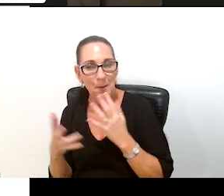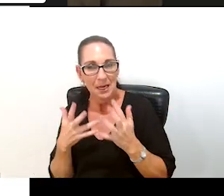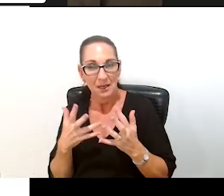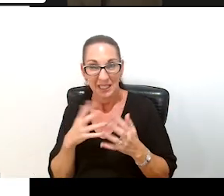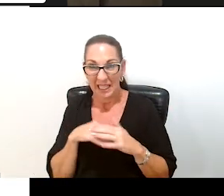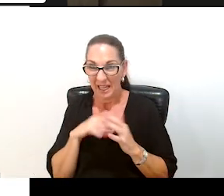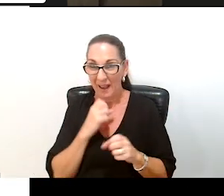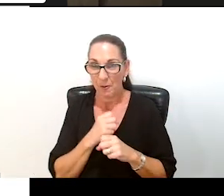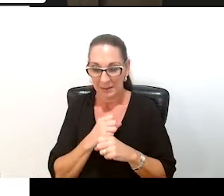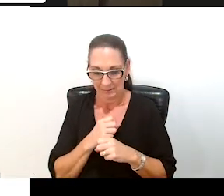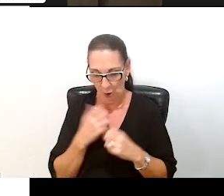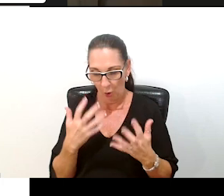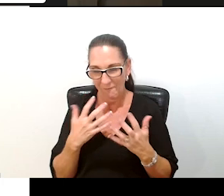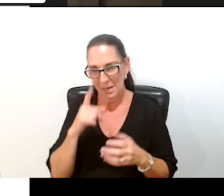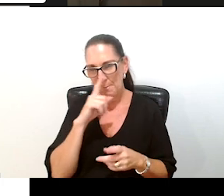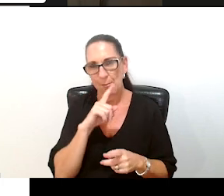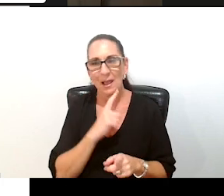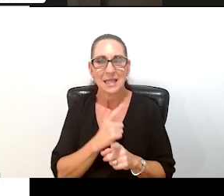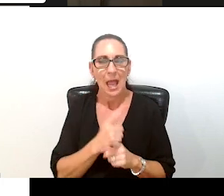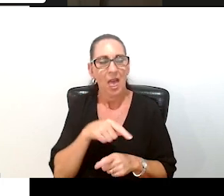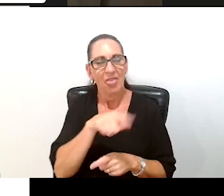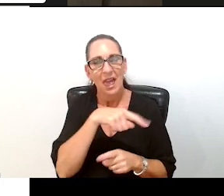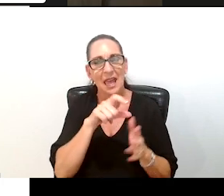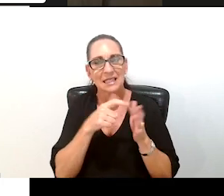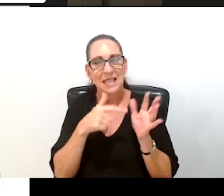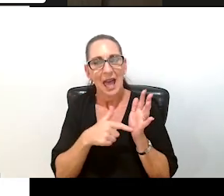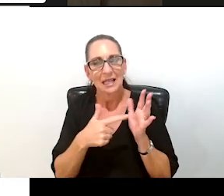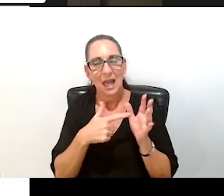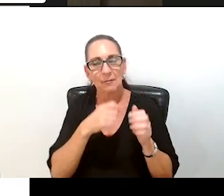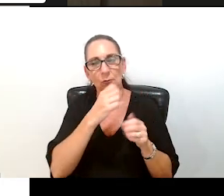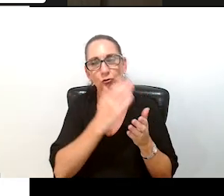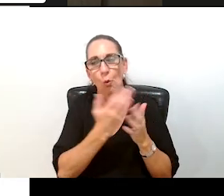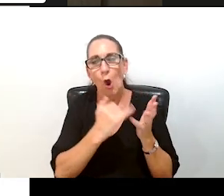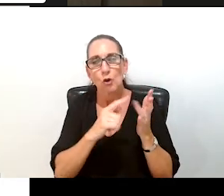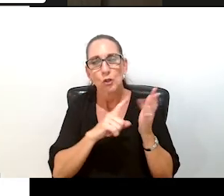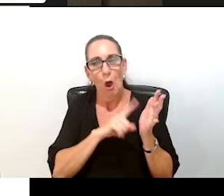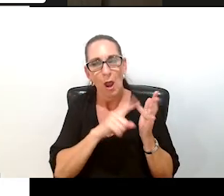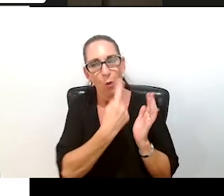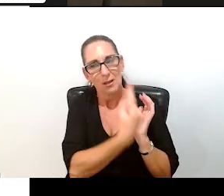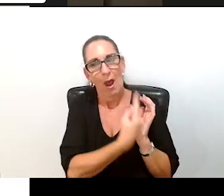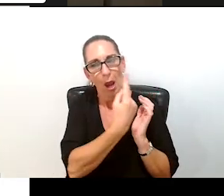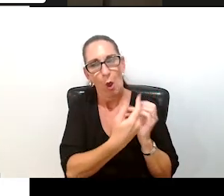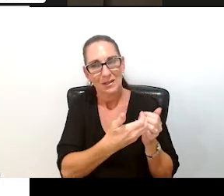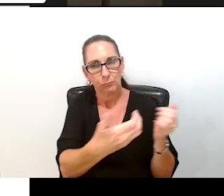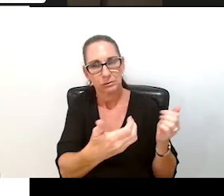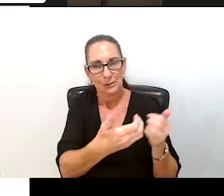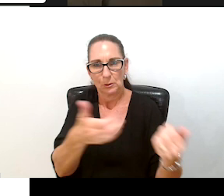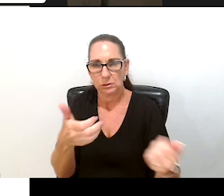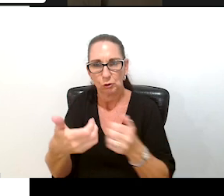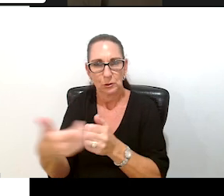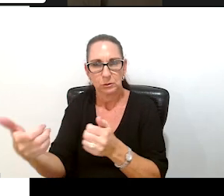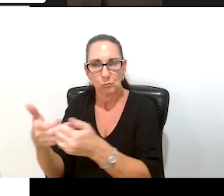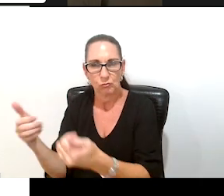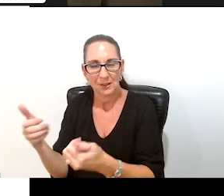people often say that the data are siloed and they're all separated. And so different agencies have a view